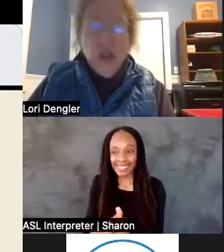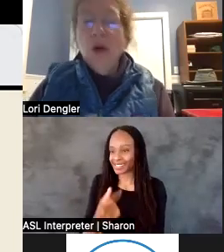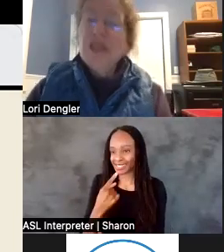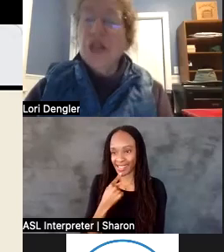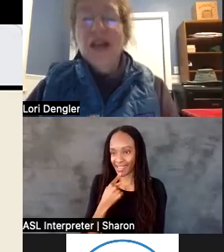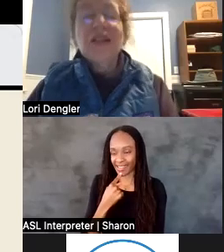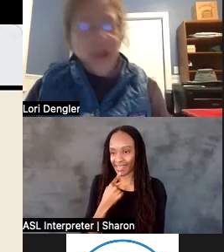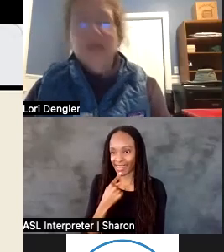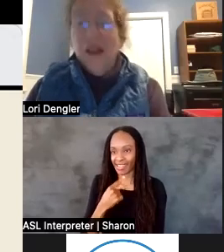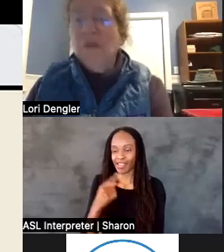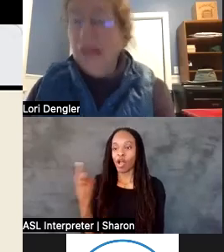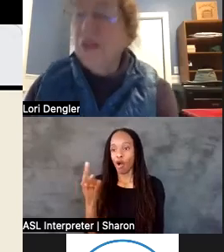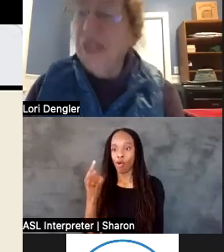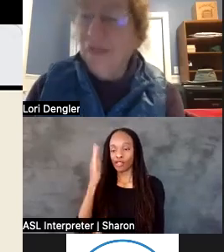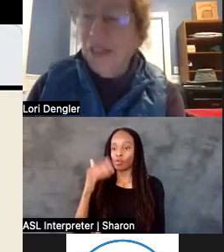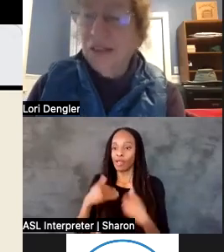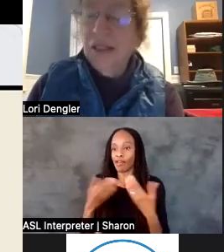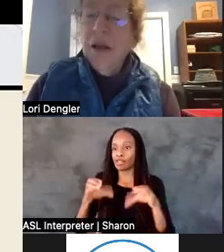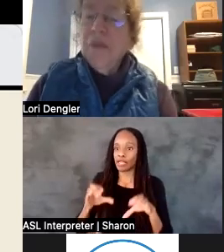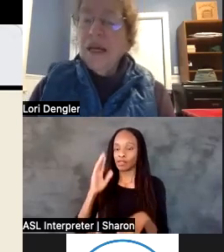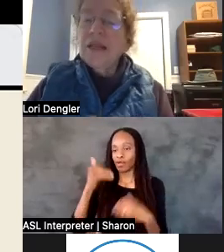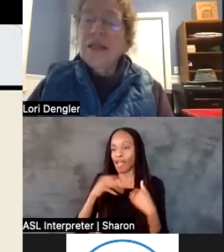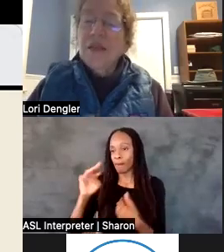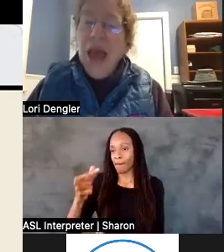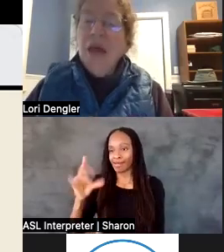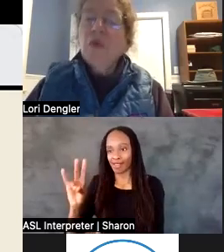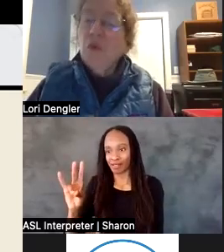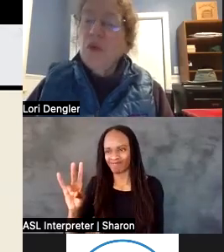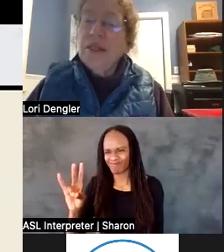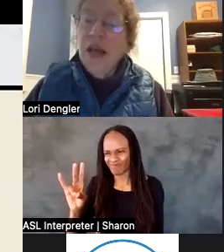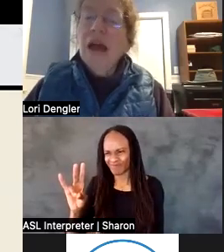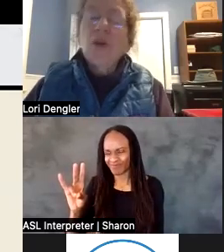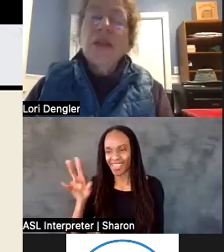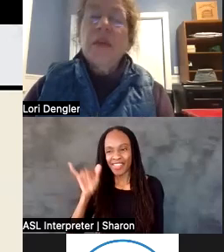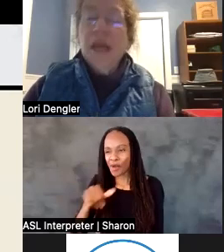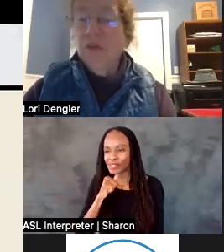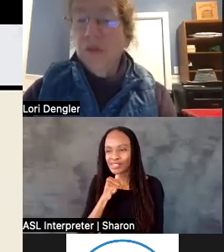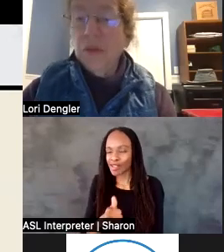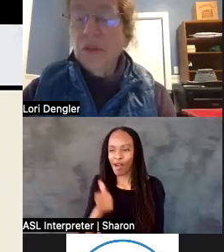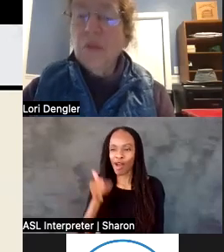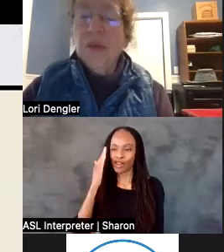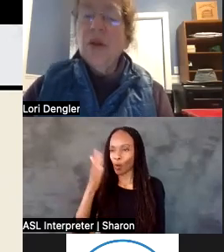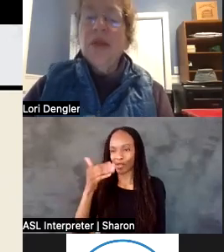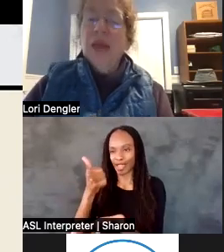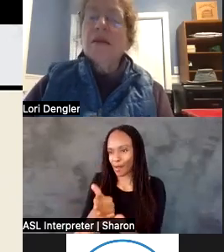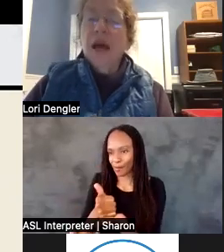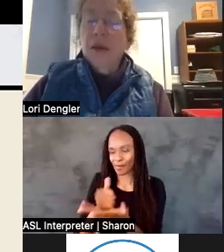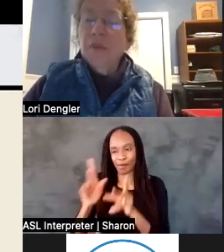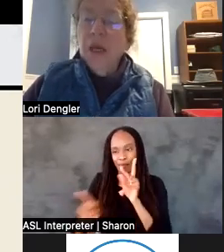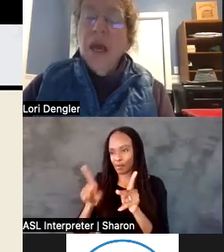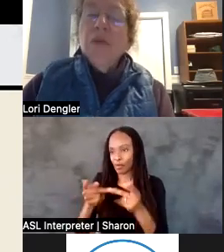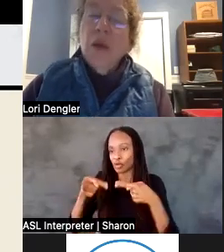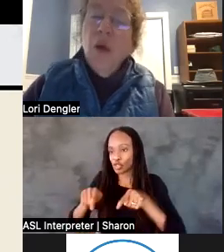there's always a chance that we could have a magnitude 7, because that was not going to be helpful to people at that